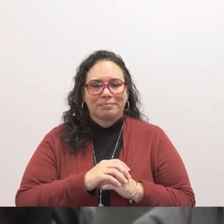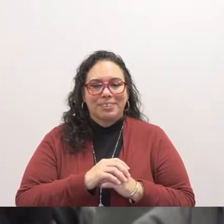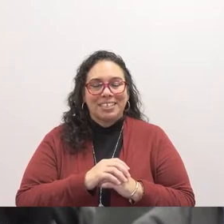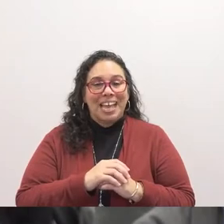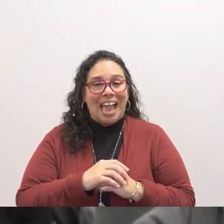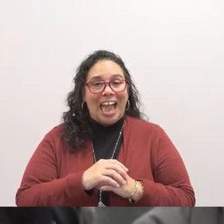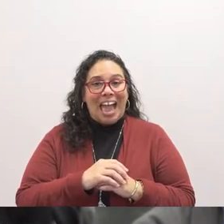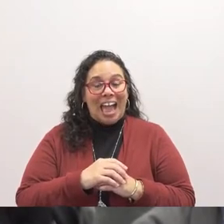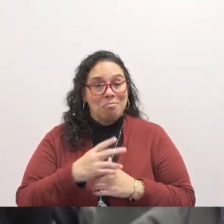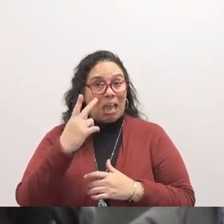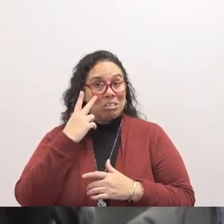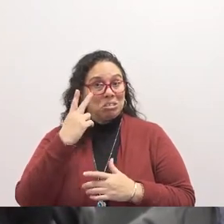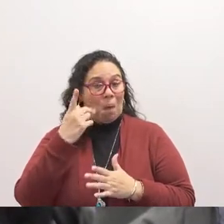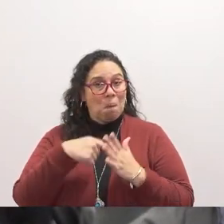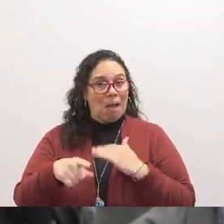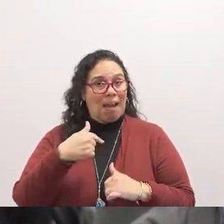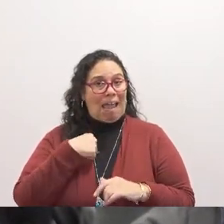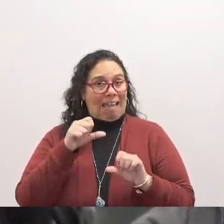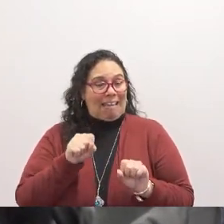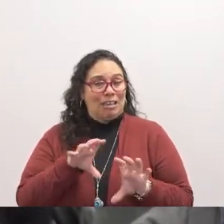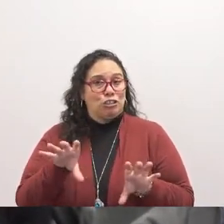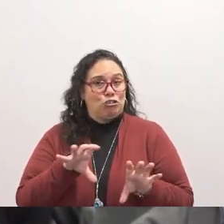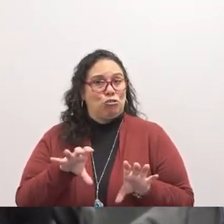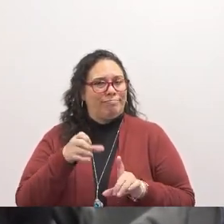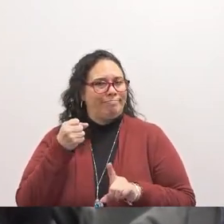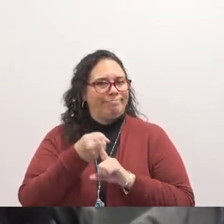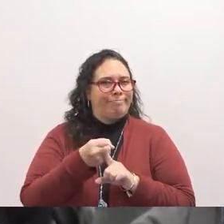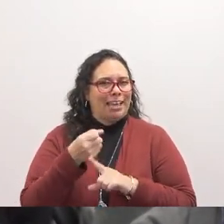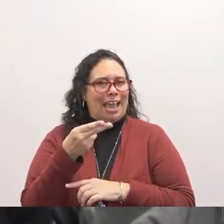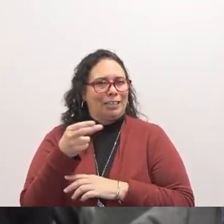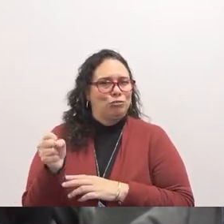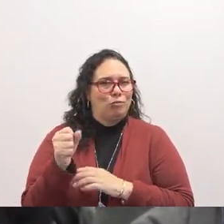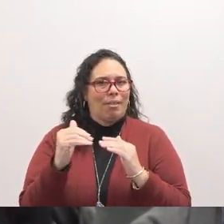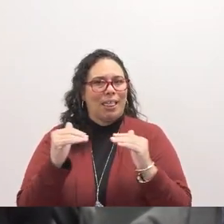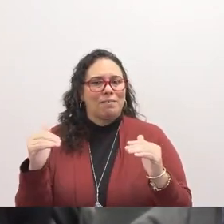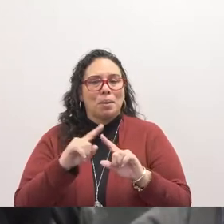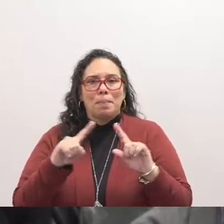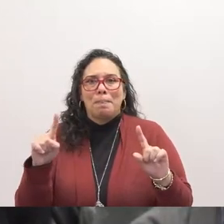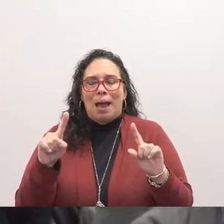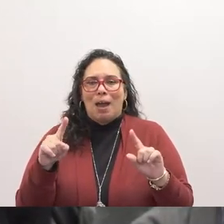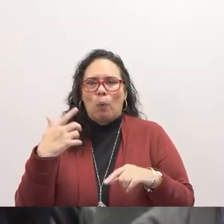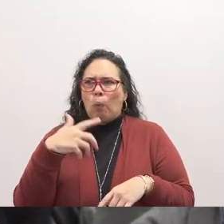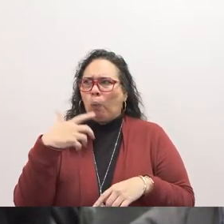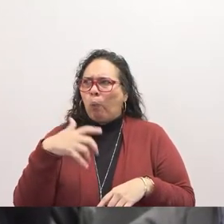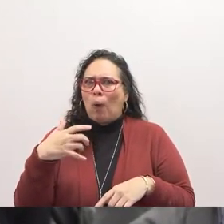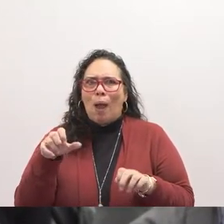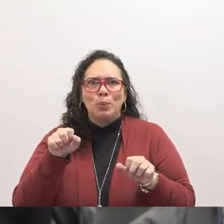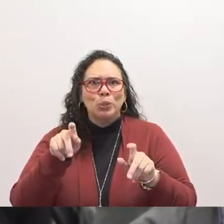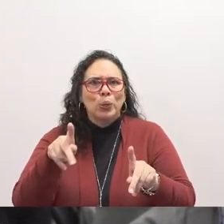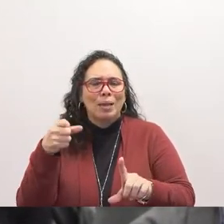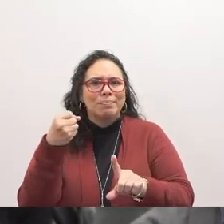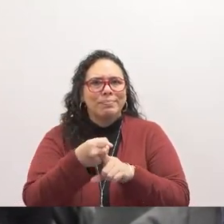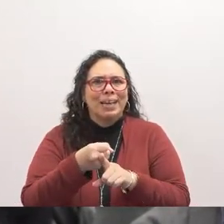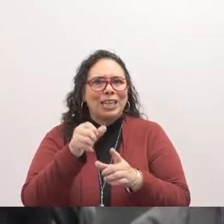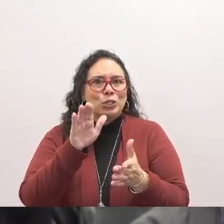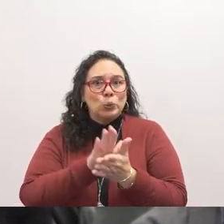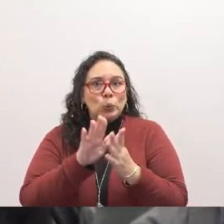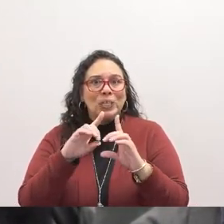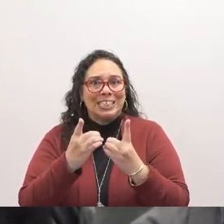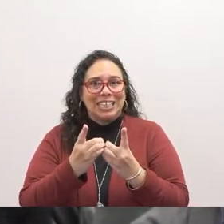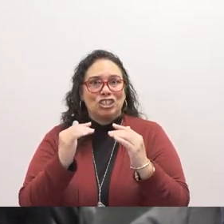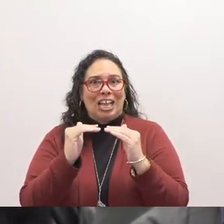I saw what I could do to make an impact at the high school level, but being presented this amazing opportunity to make an impact at the school